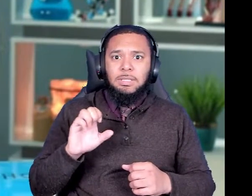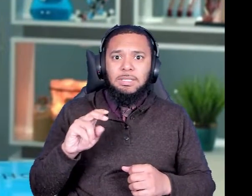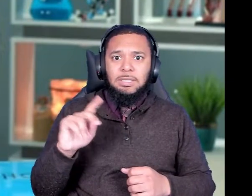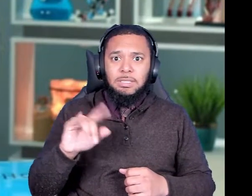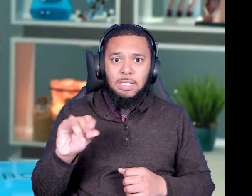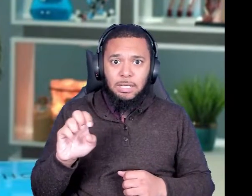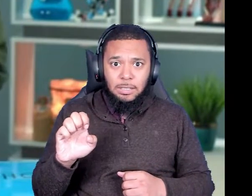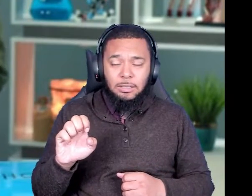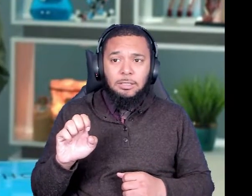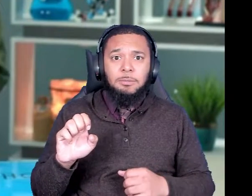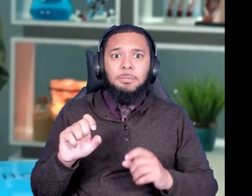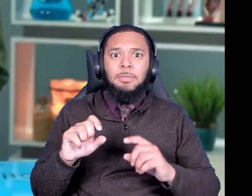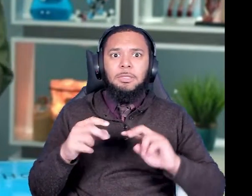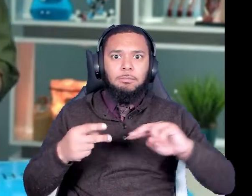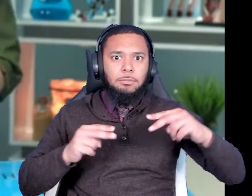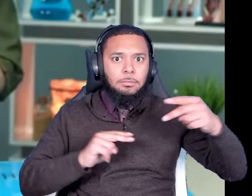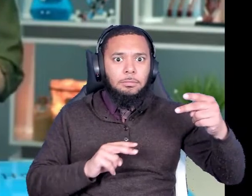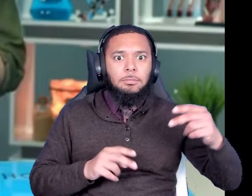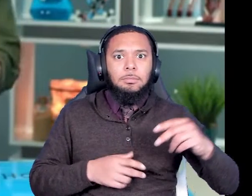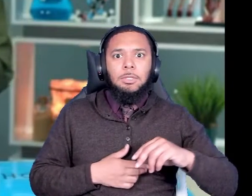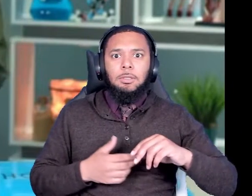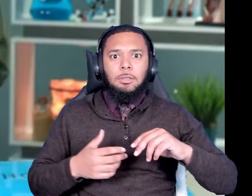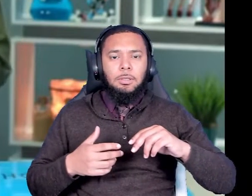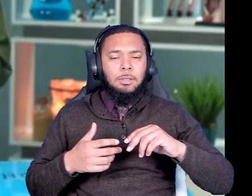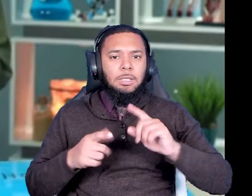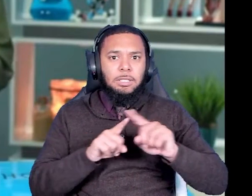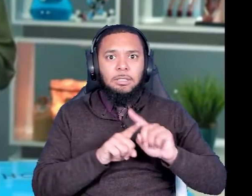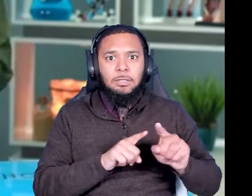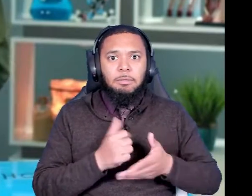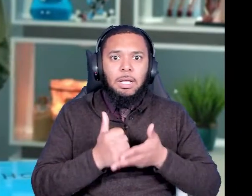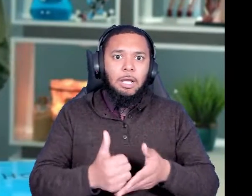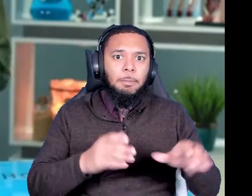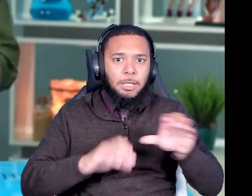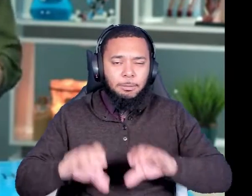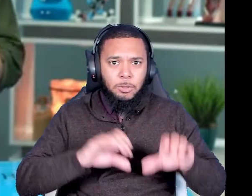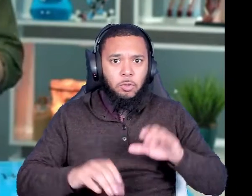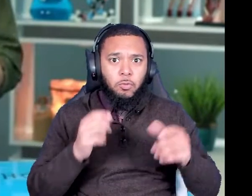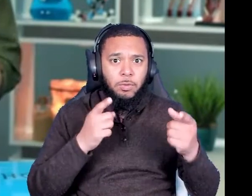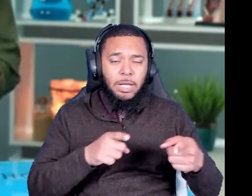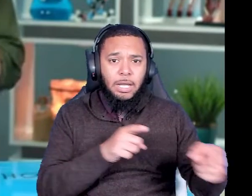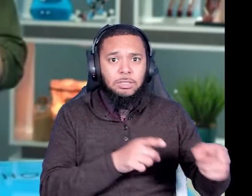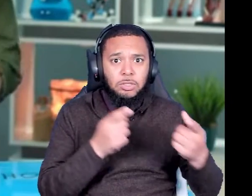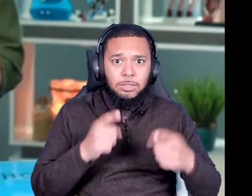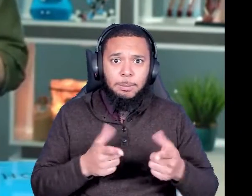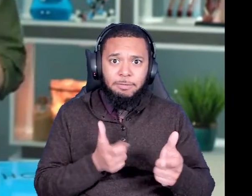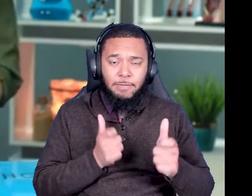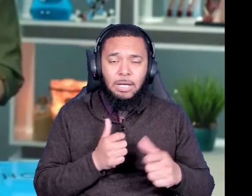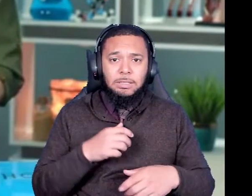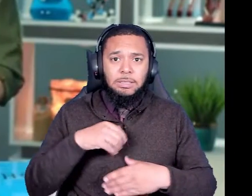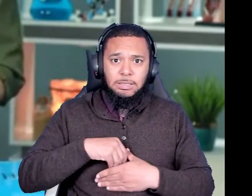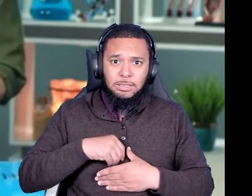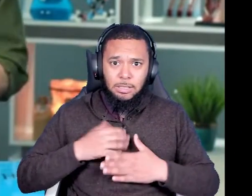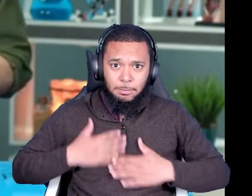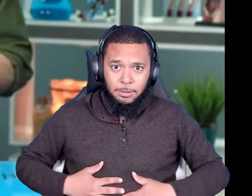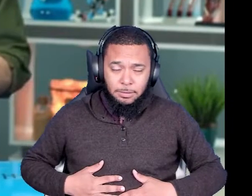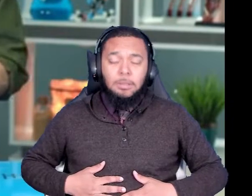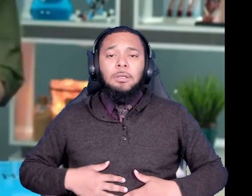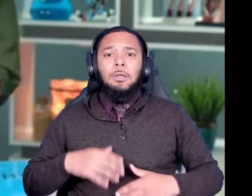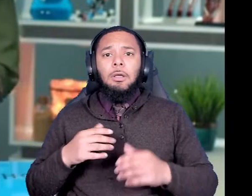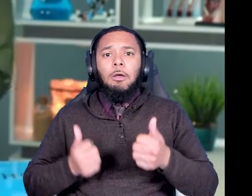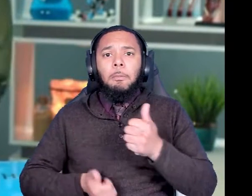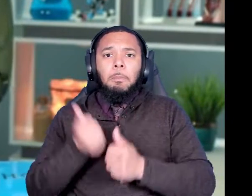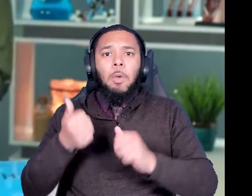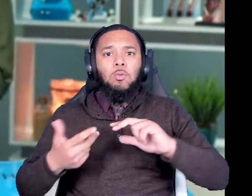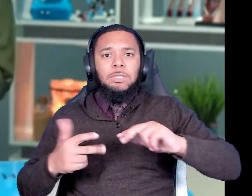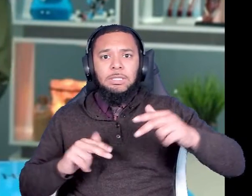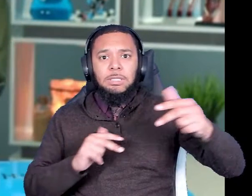that carry out all types of chemical reactions and help chemical reactions happen faster in our cells. Most enzymes